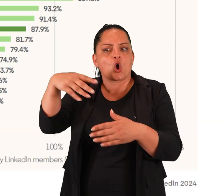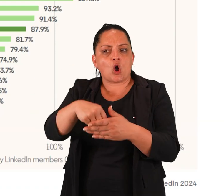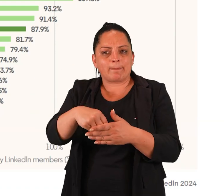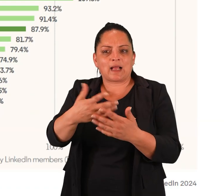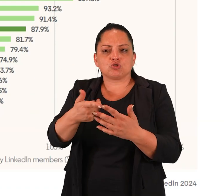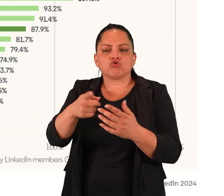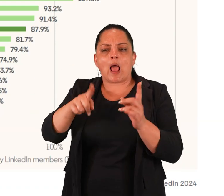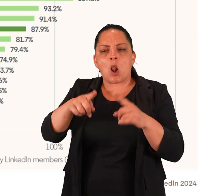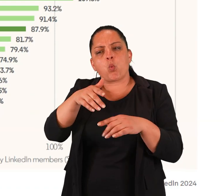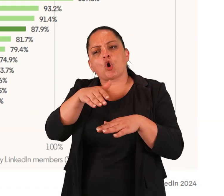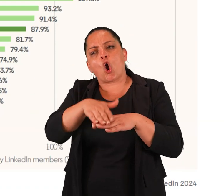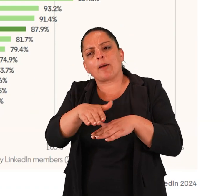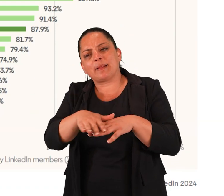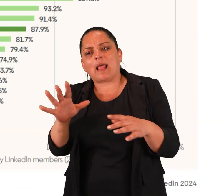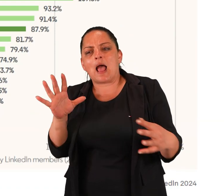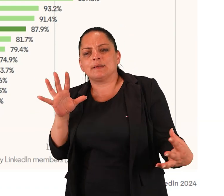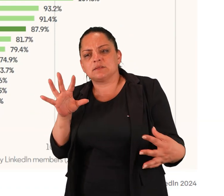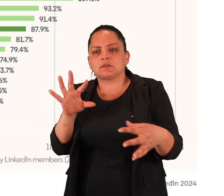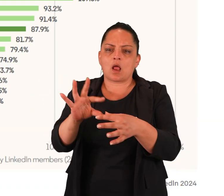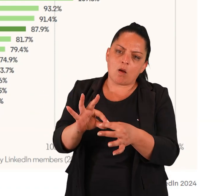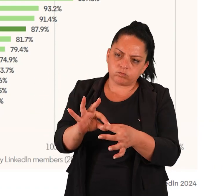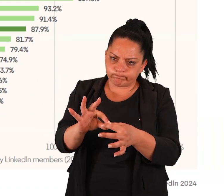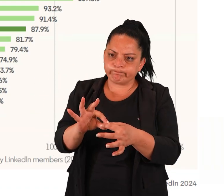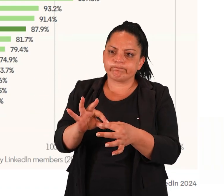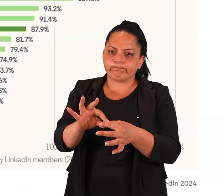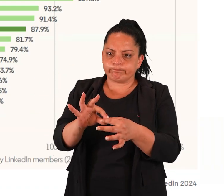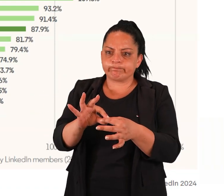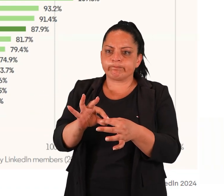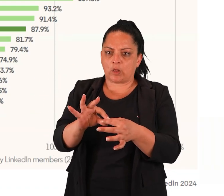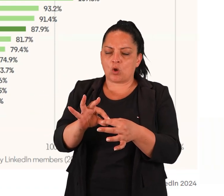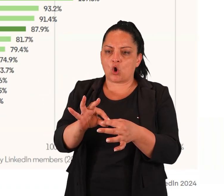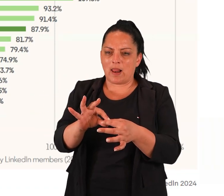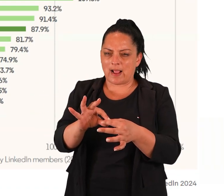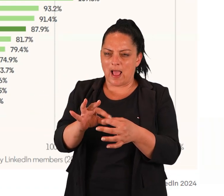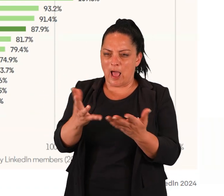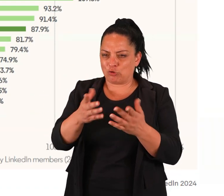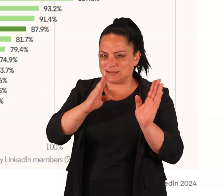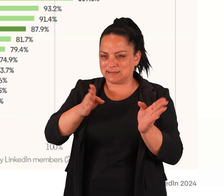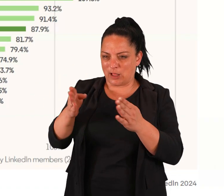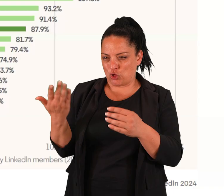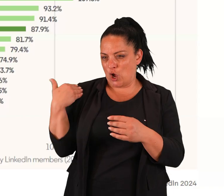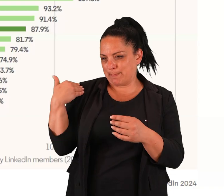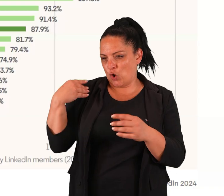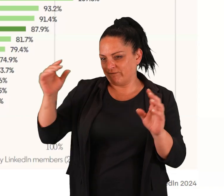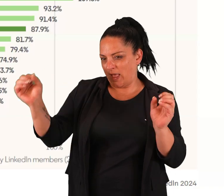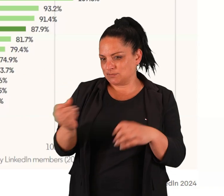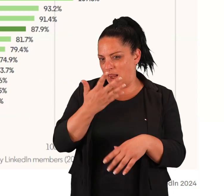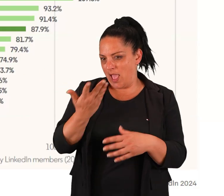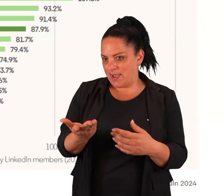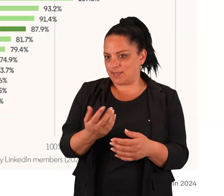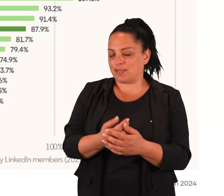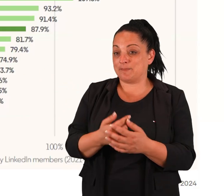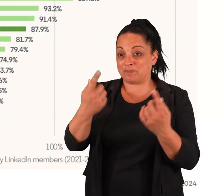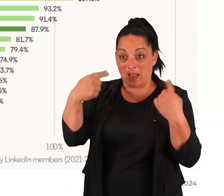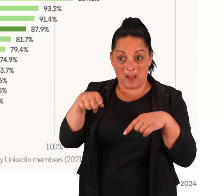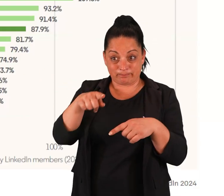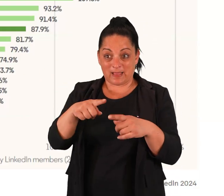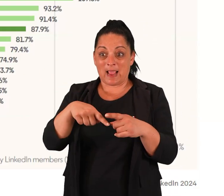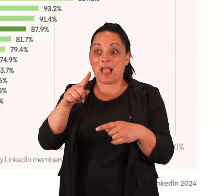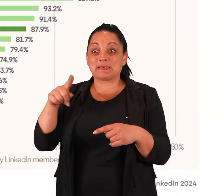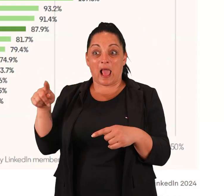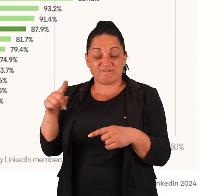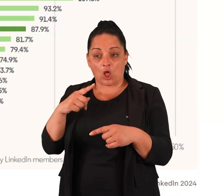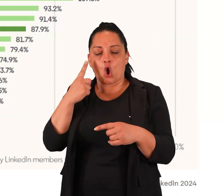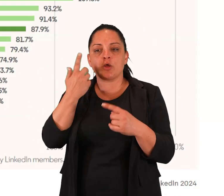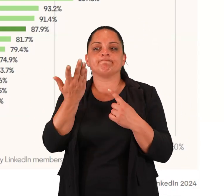the key skills or some associated skills in the sectors mentioned in the previous slides. You